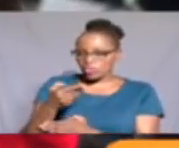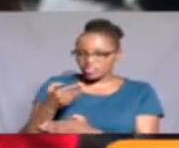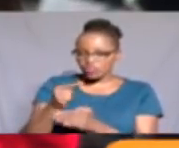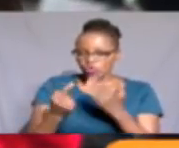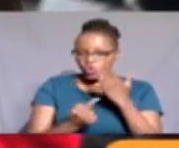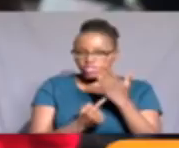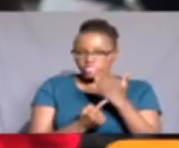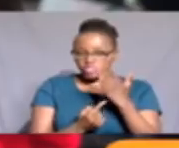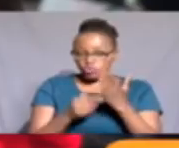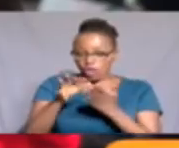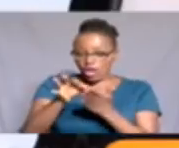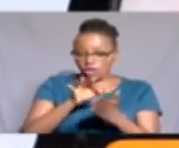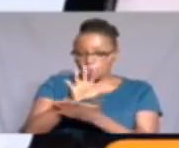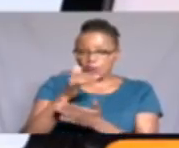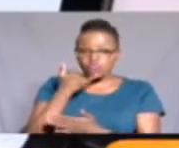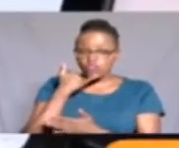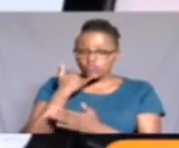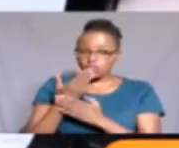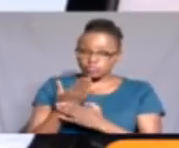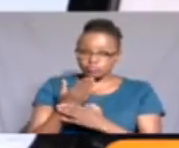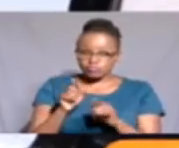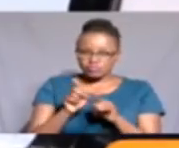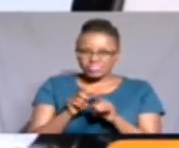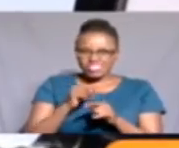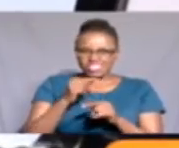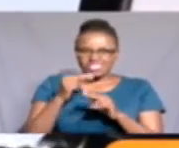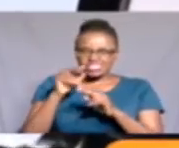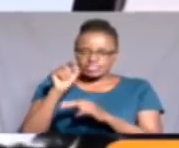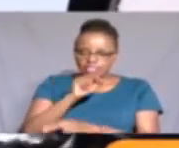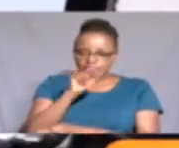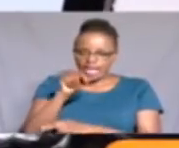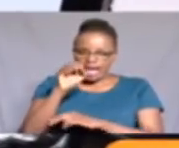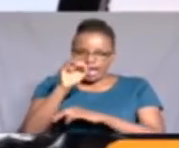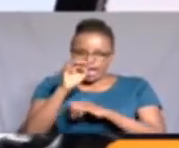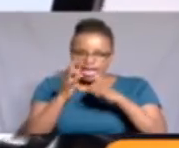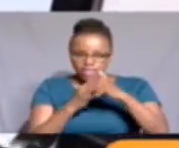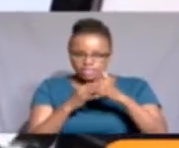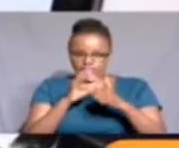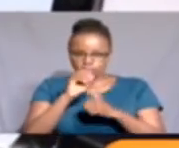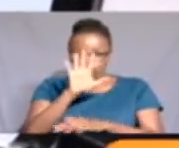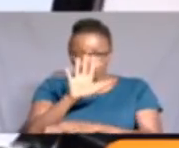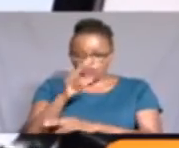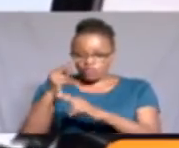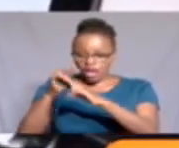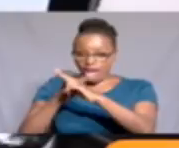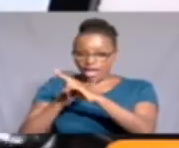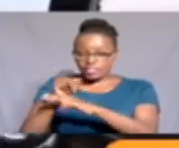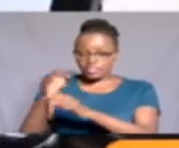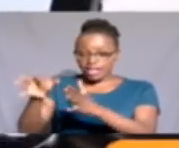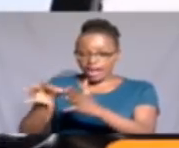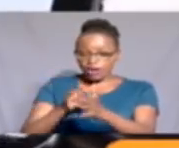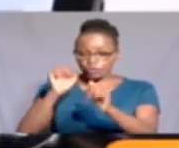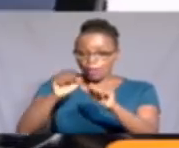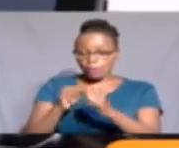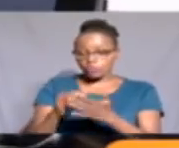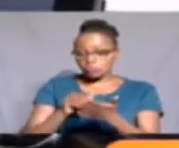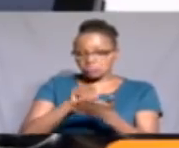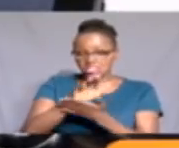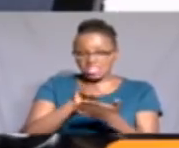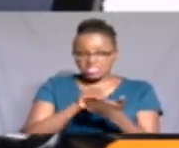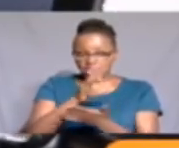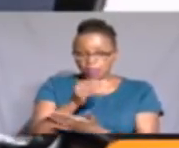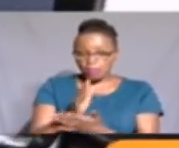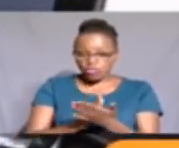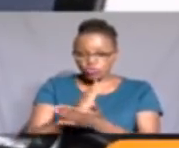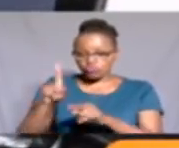digital account on your phone by dialing a code like *825#. And then that is the account that you can top up